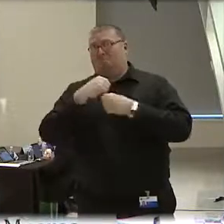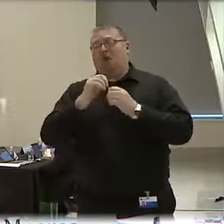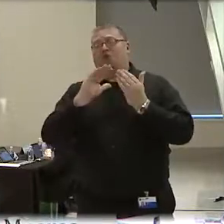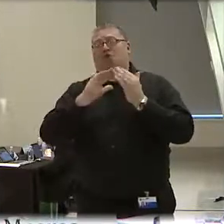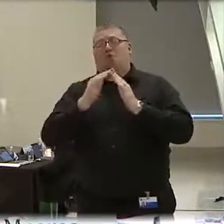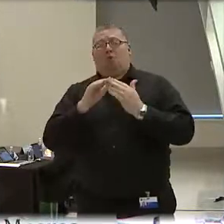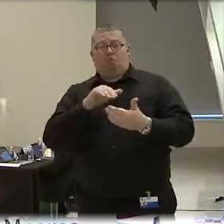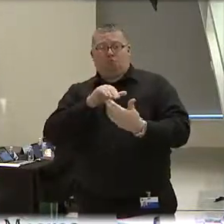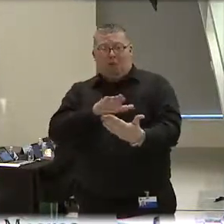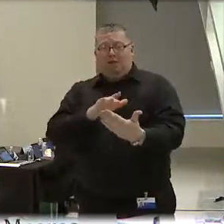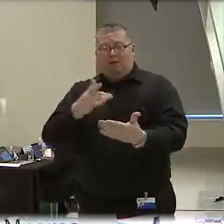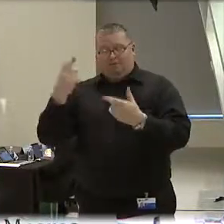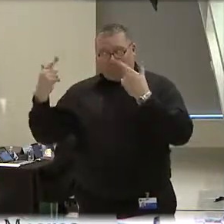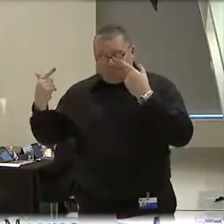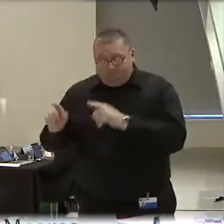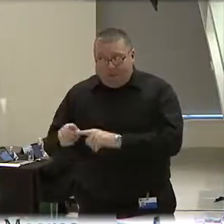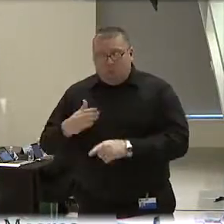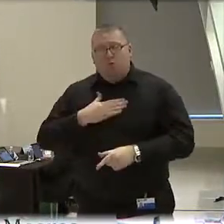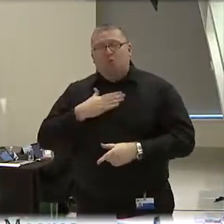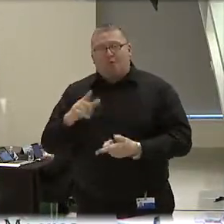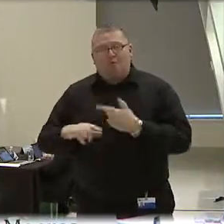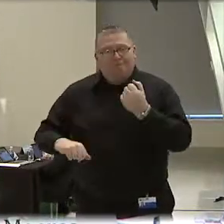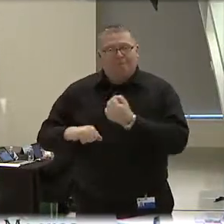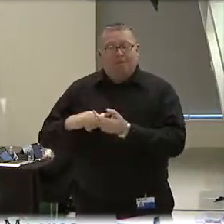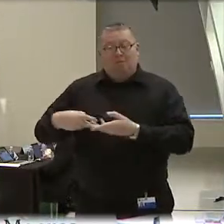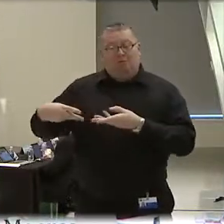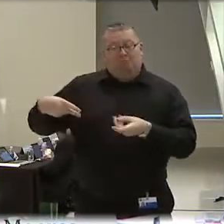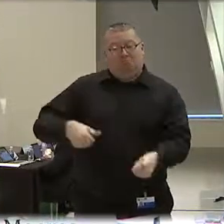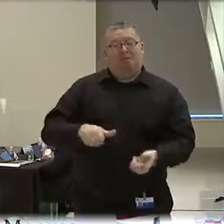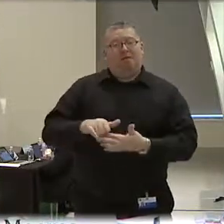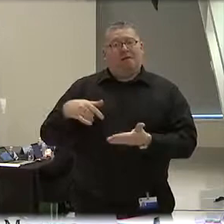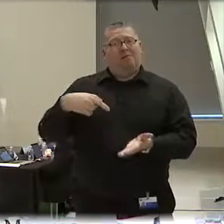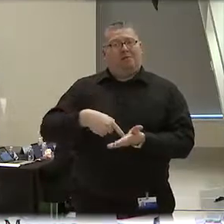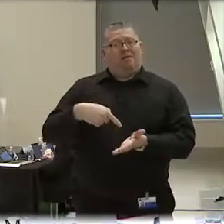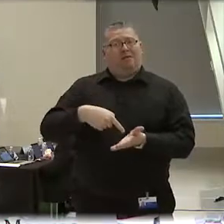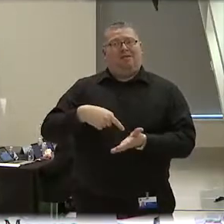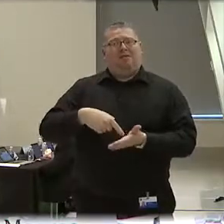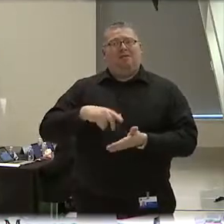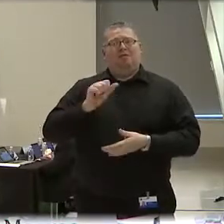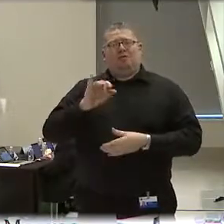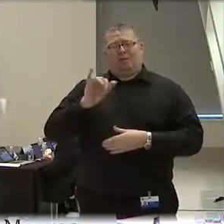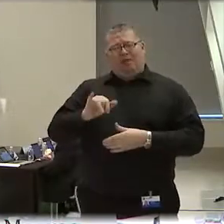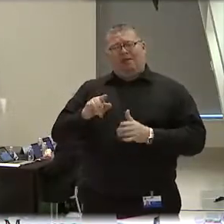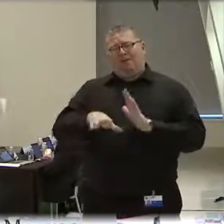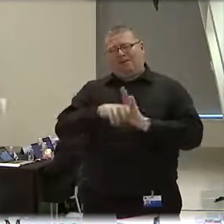impetus for people being able to foot this bill. So that's the